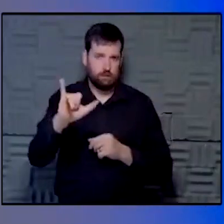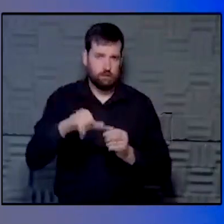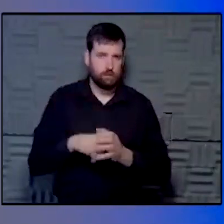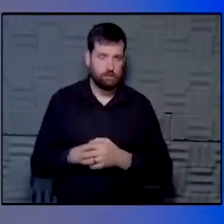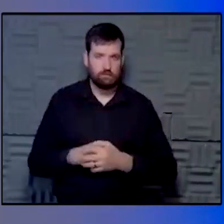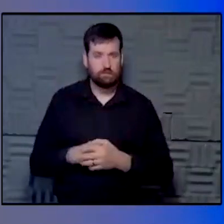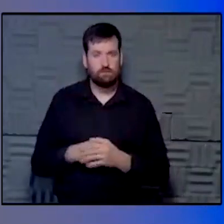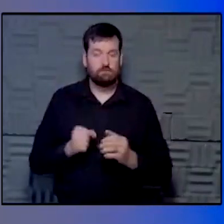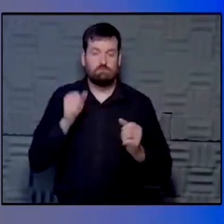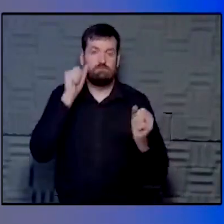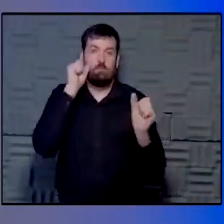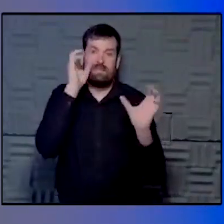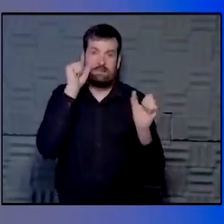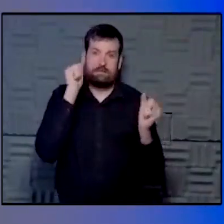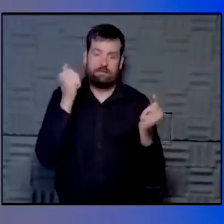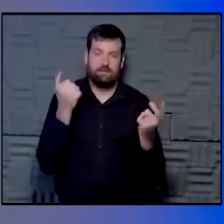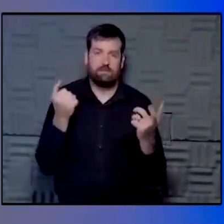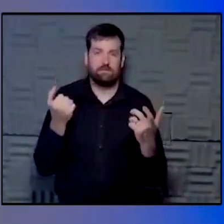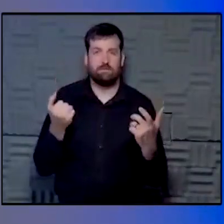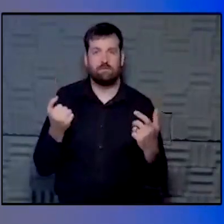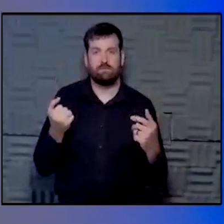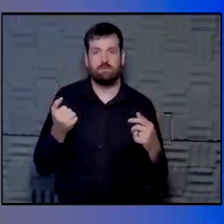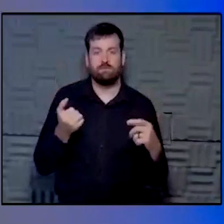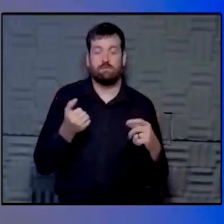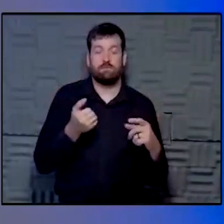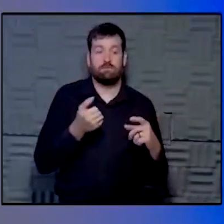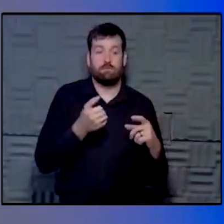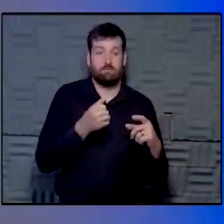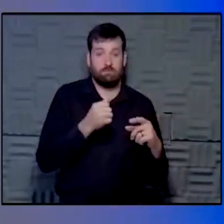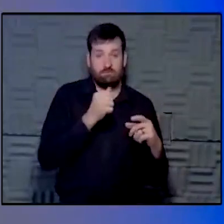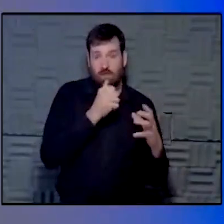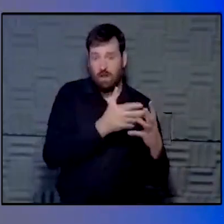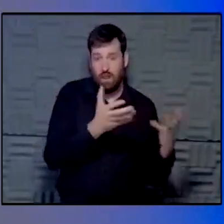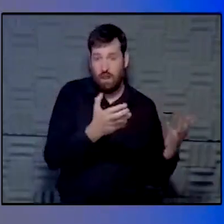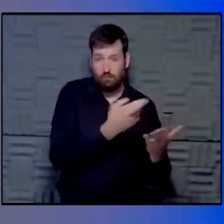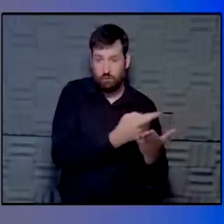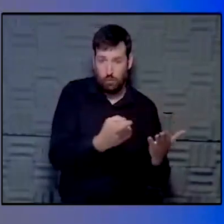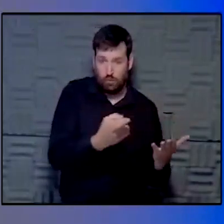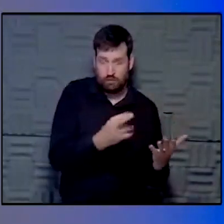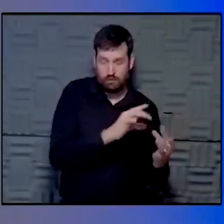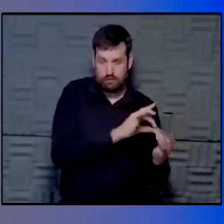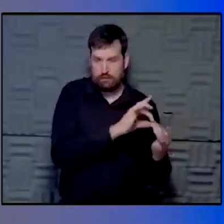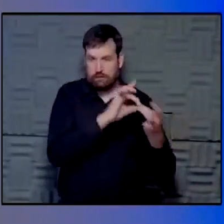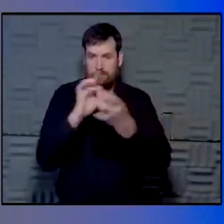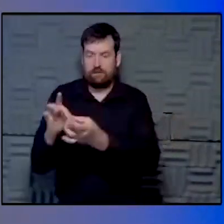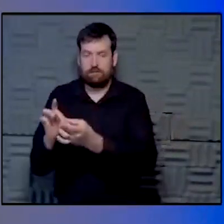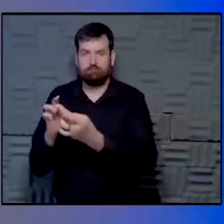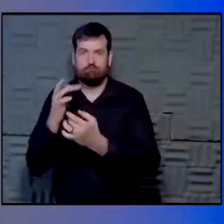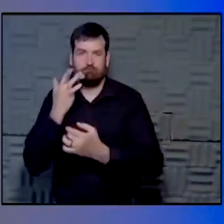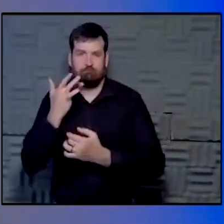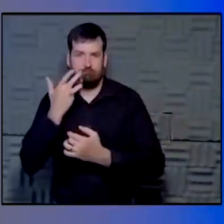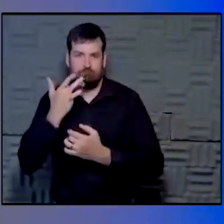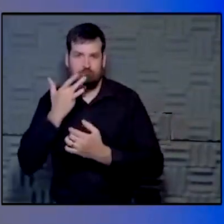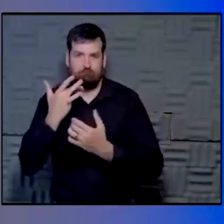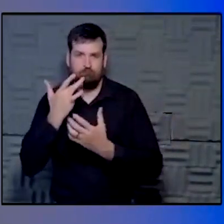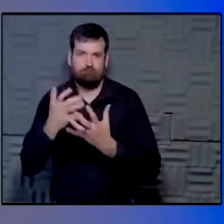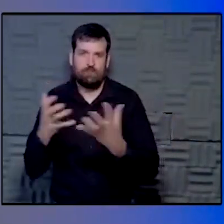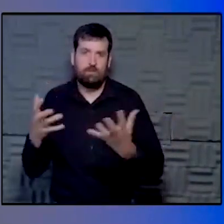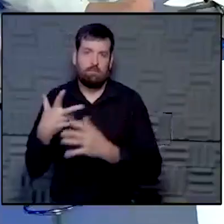it's amazing. There's a direct correlation between not having a lot of resources and not having a very high vaccination